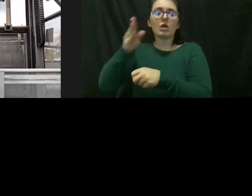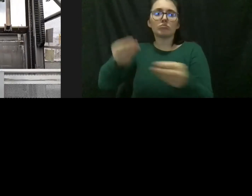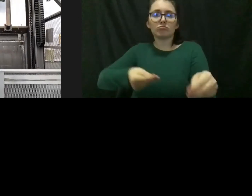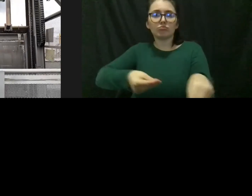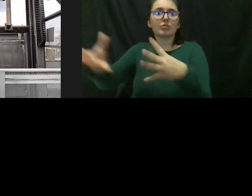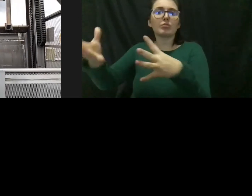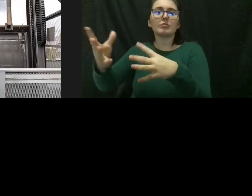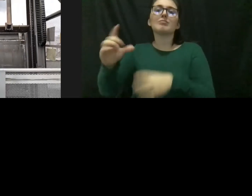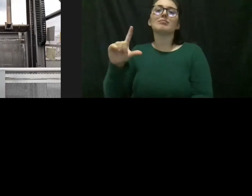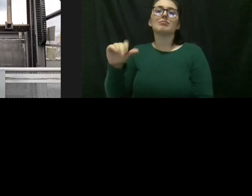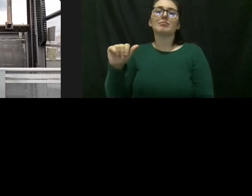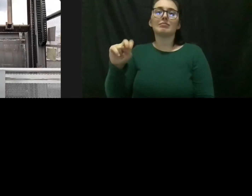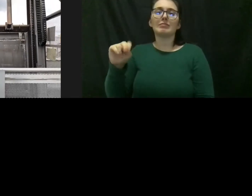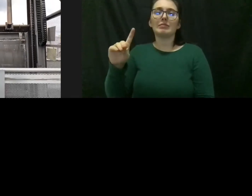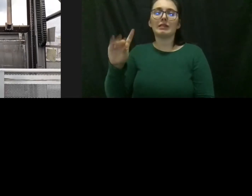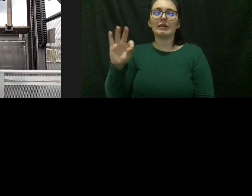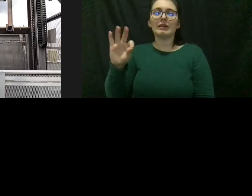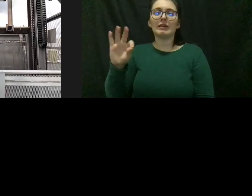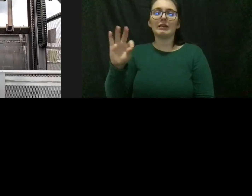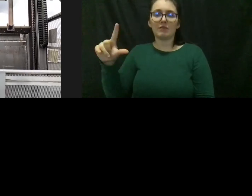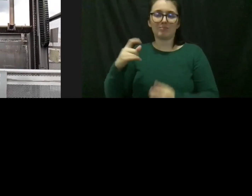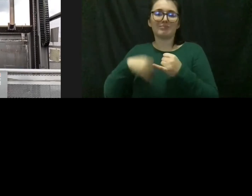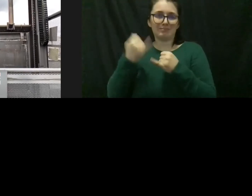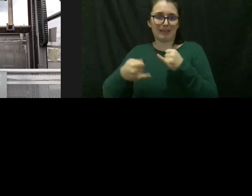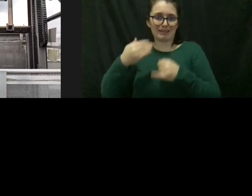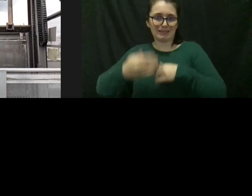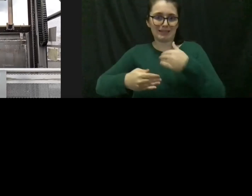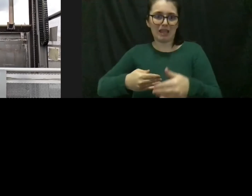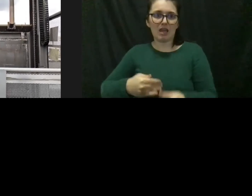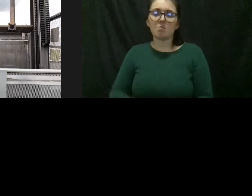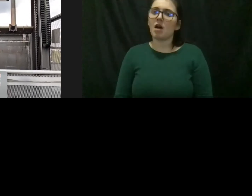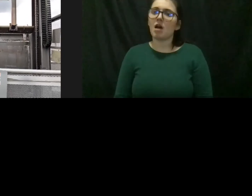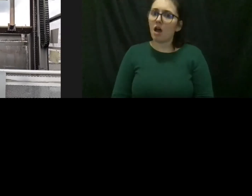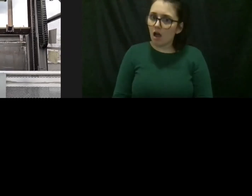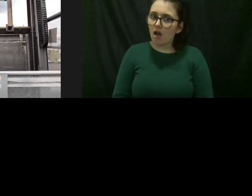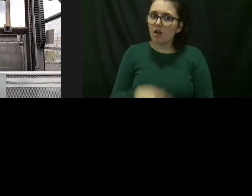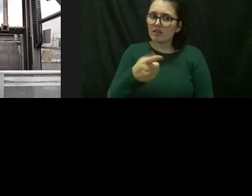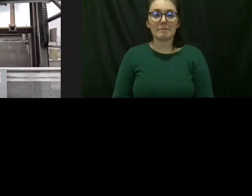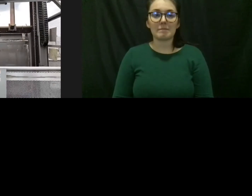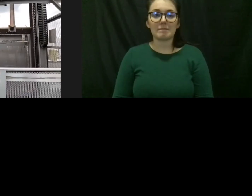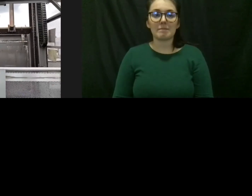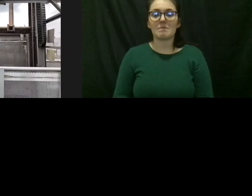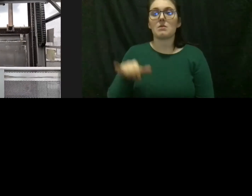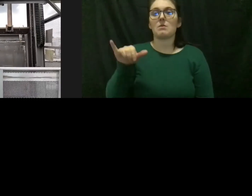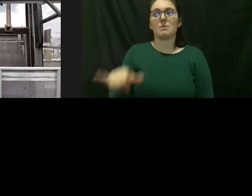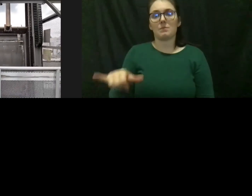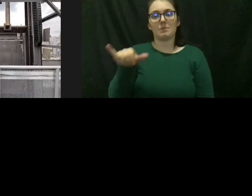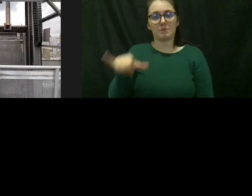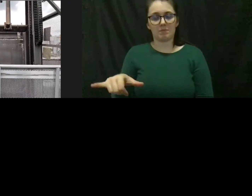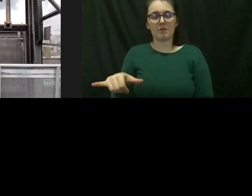County. Wow, I wish there was a scratch and sniff in this video, you guys. Oh, we've